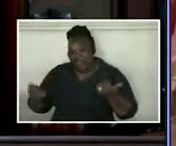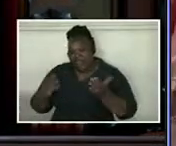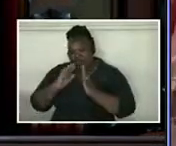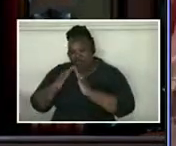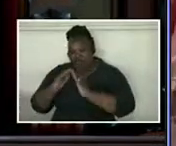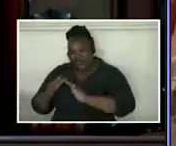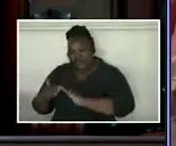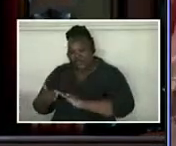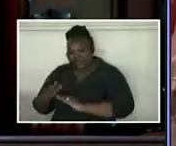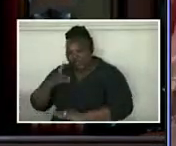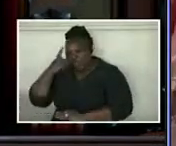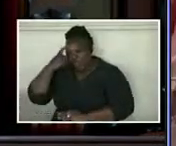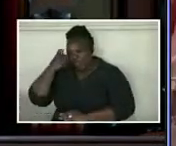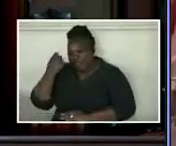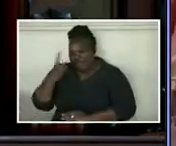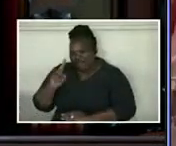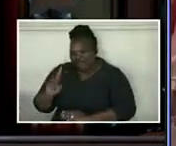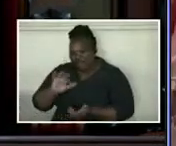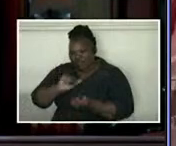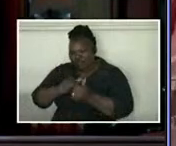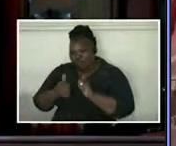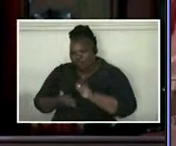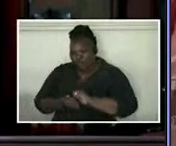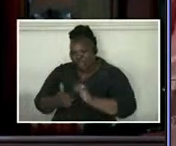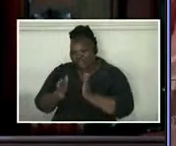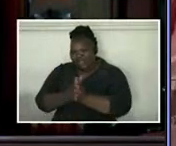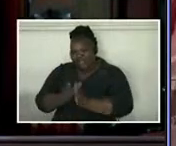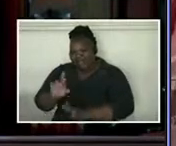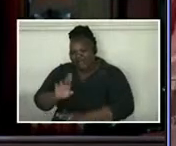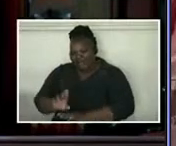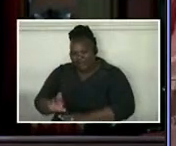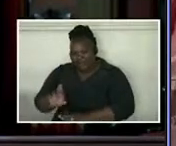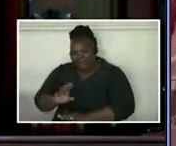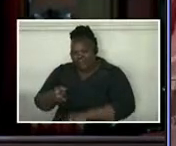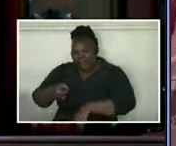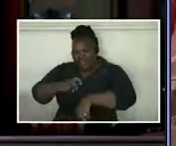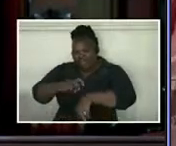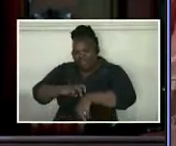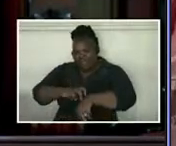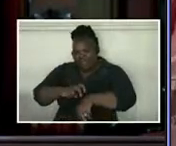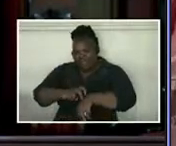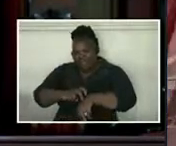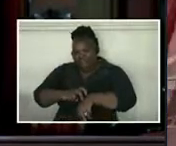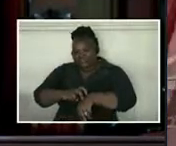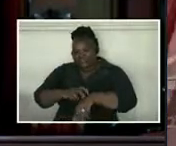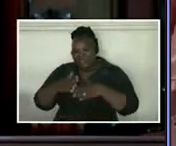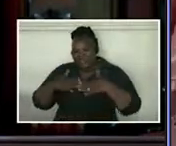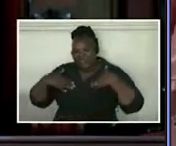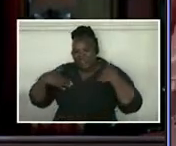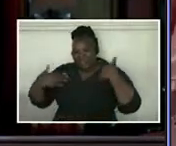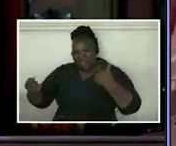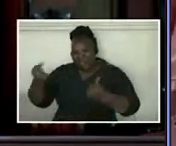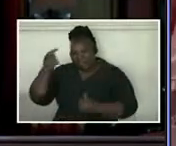we believe that sports and recreation leads to a healthy mind which need